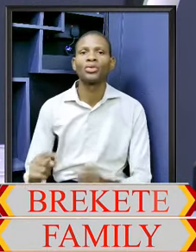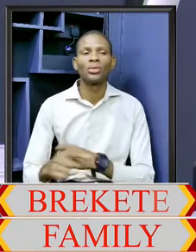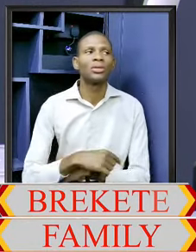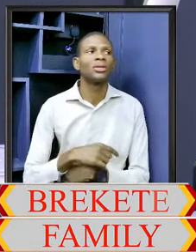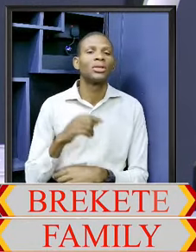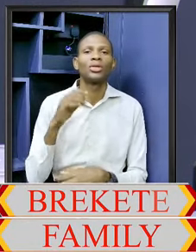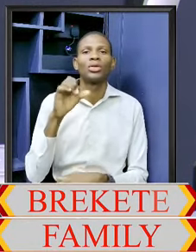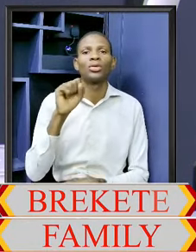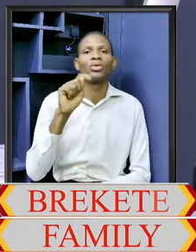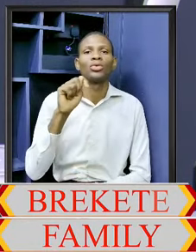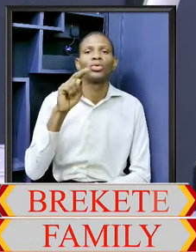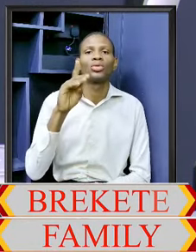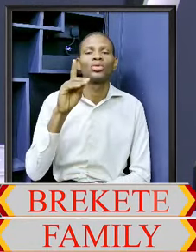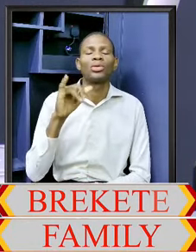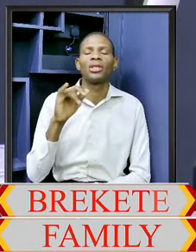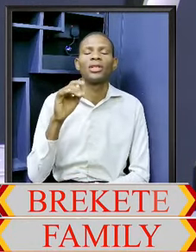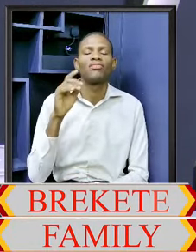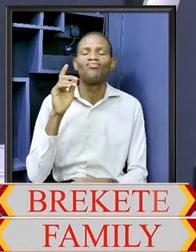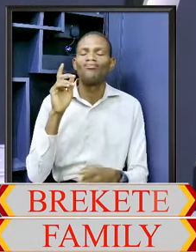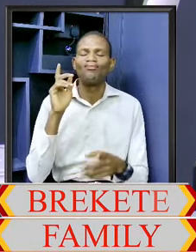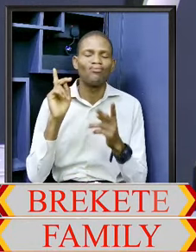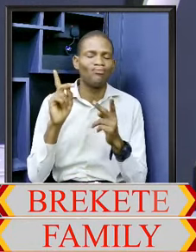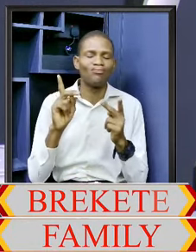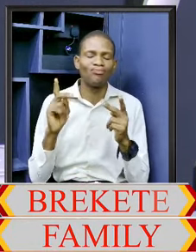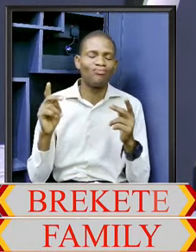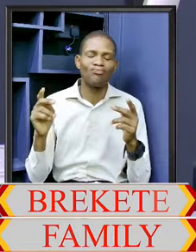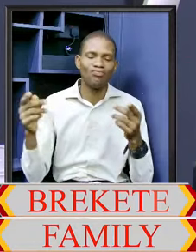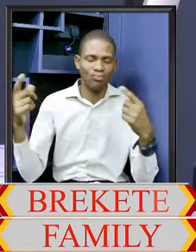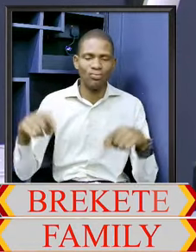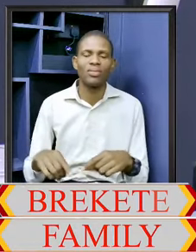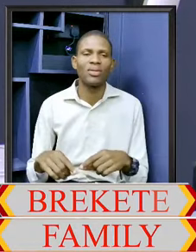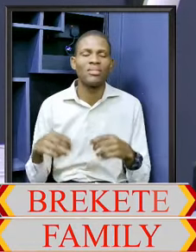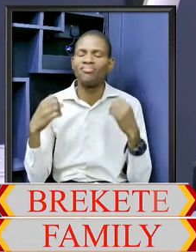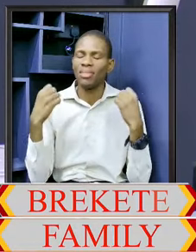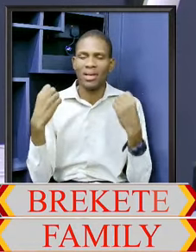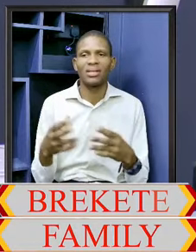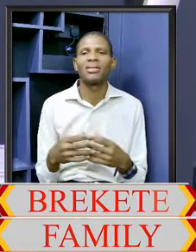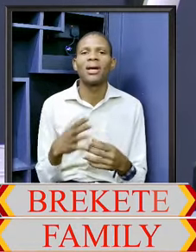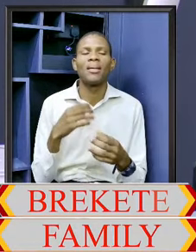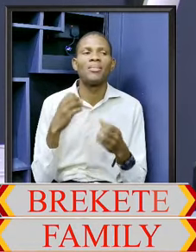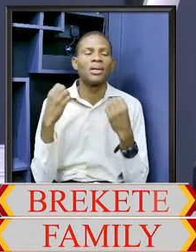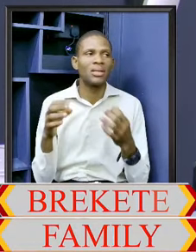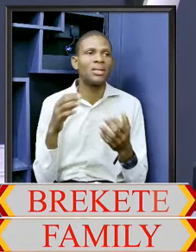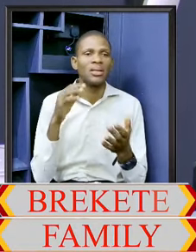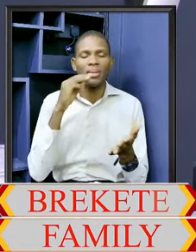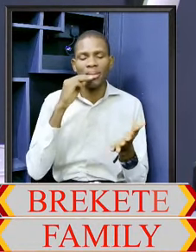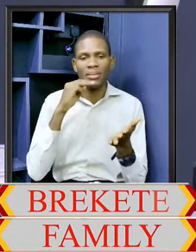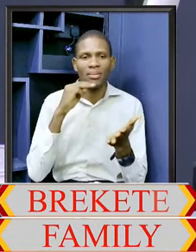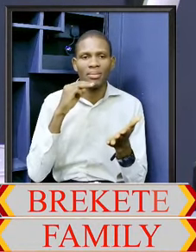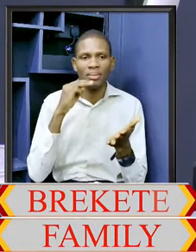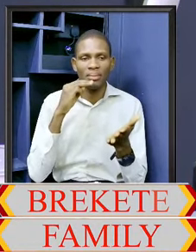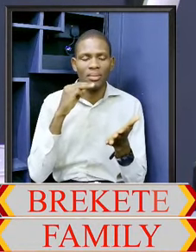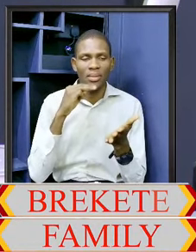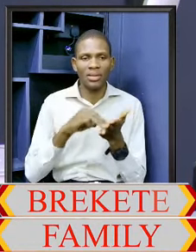Shele Boku. Plenty, plenty people there for studio and plenty messages there. Even updates, I believe, go there for